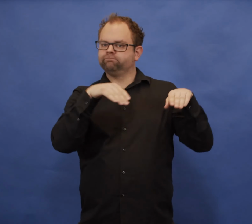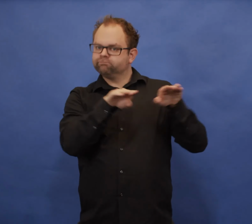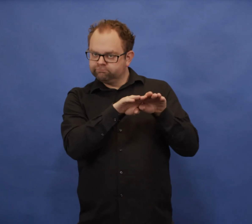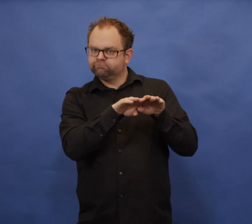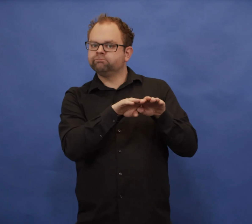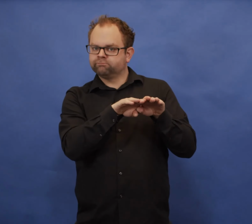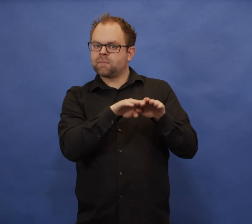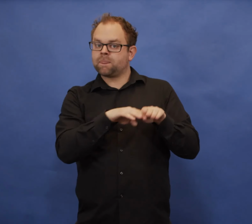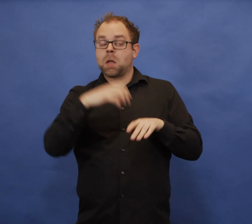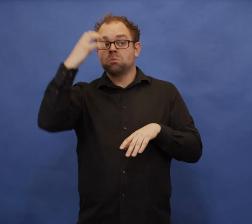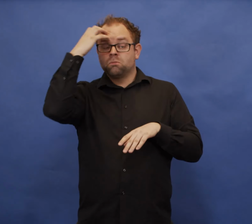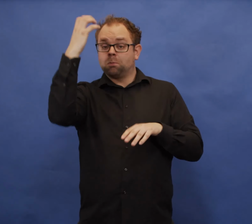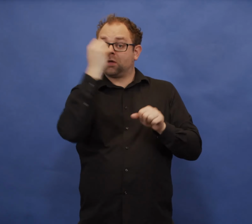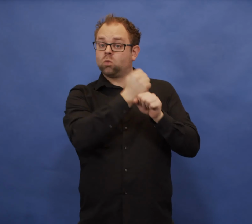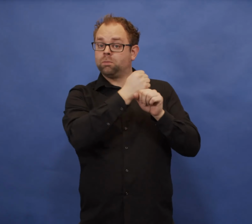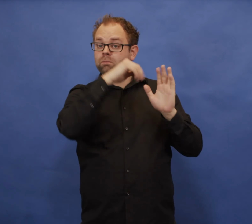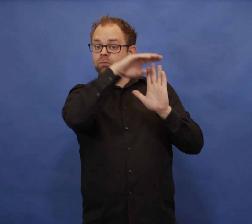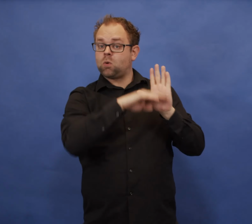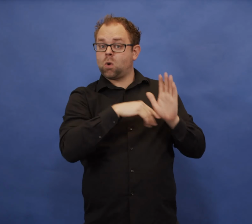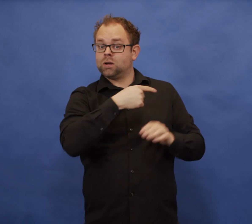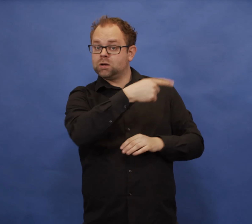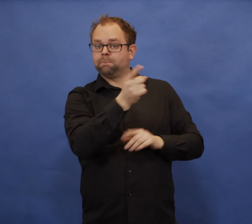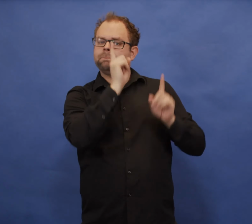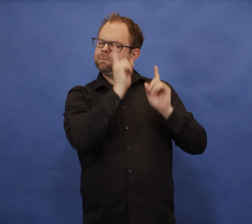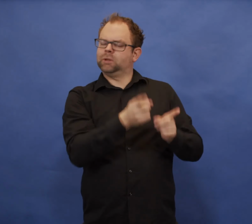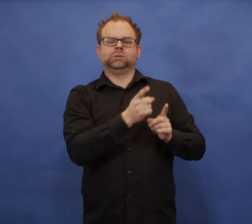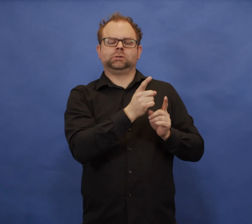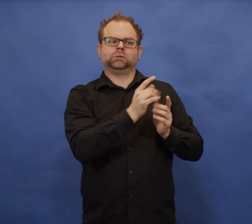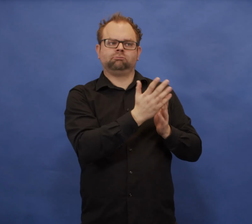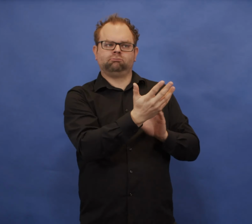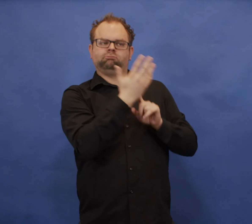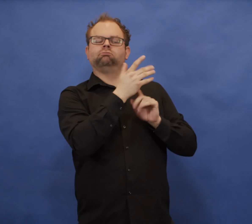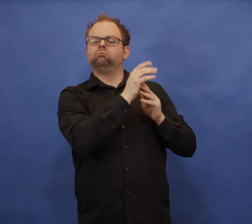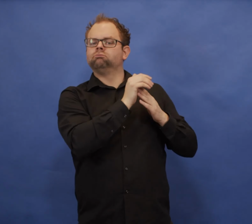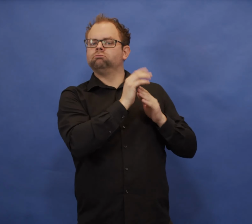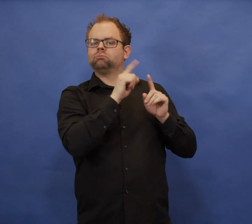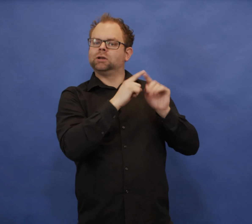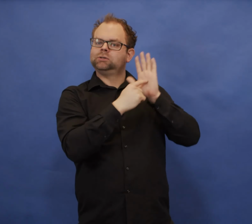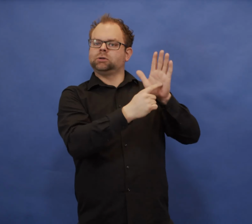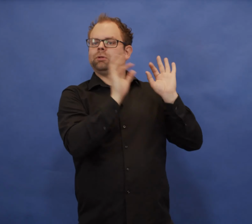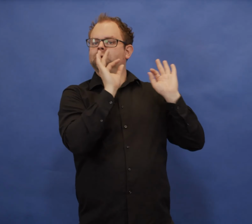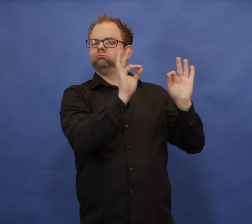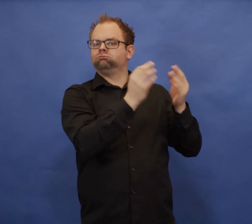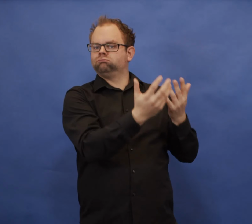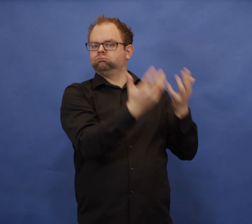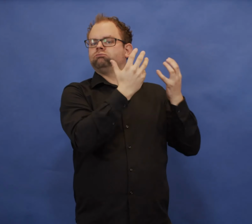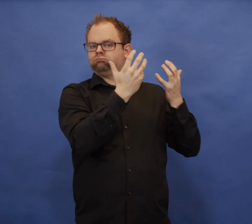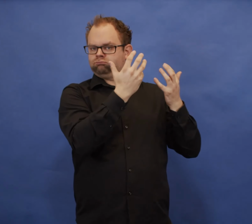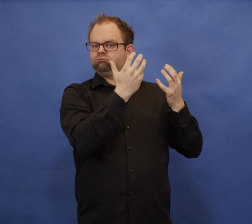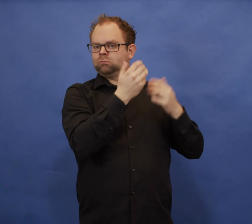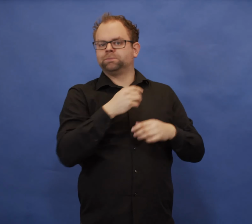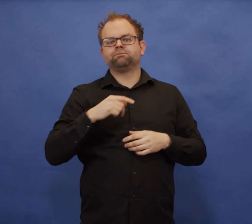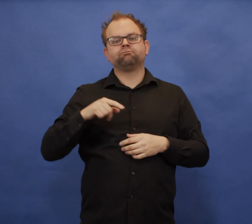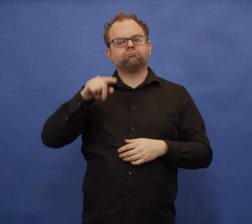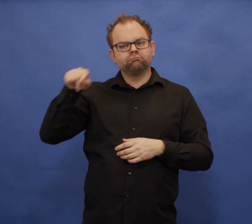It needs to lead by example in terms of including people with disability and empowering them. And all of this in